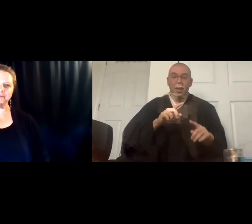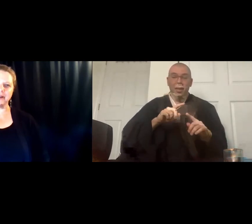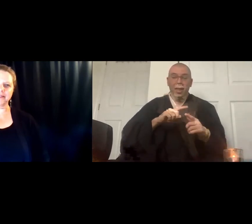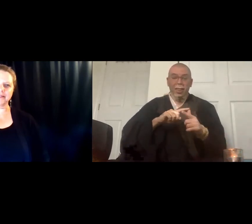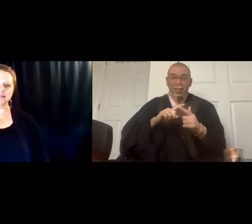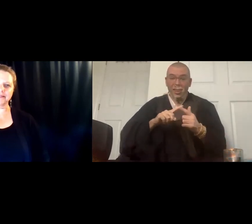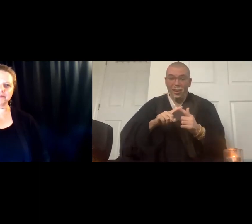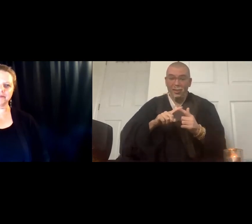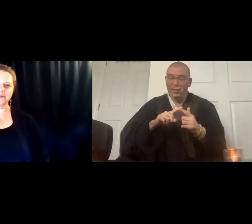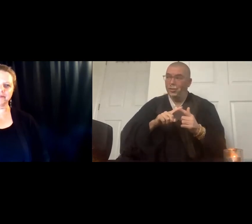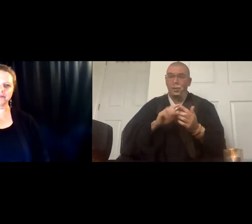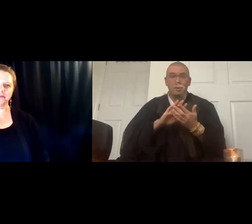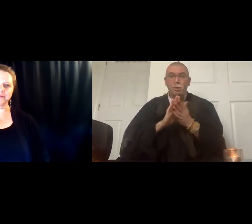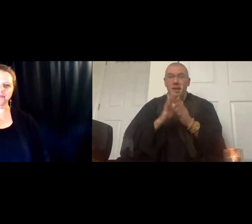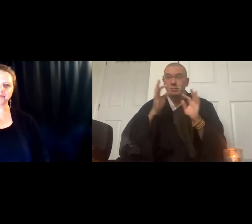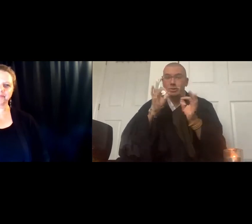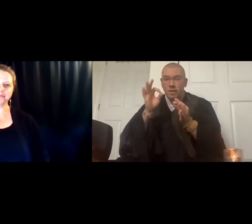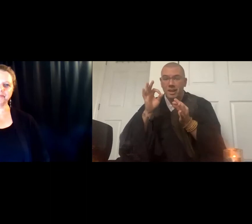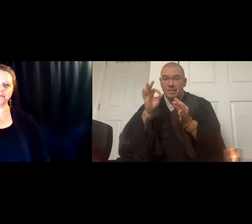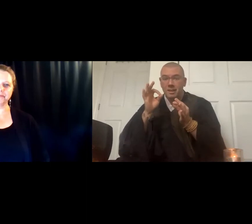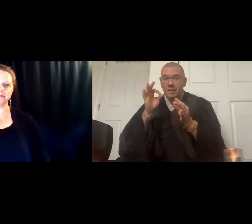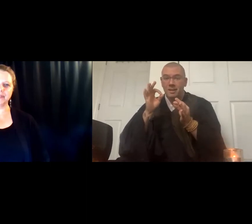3 breaths.